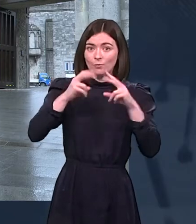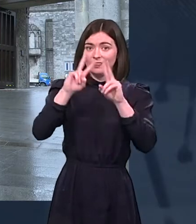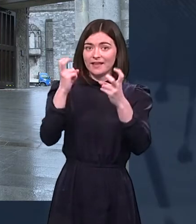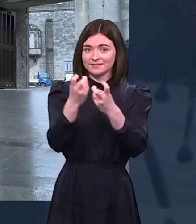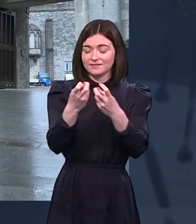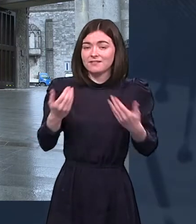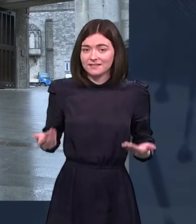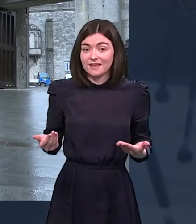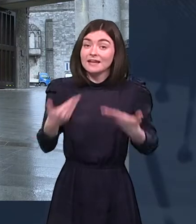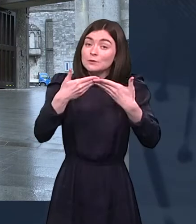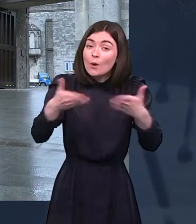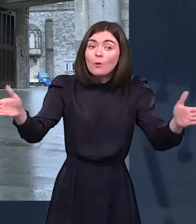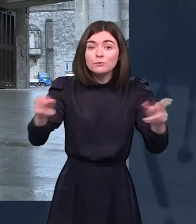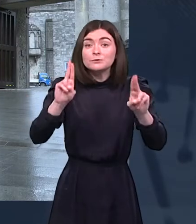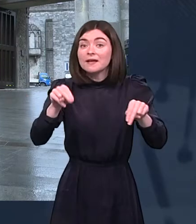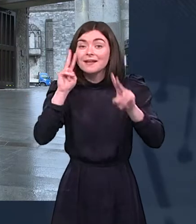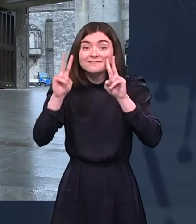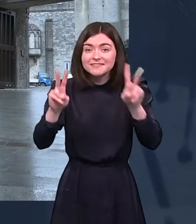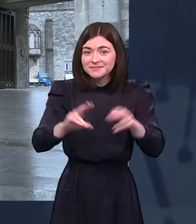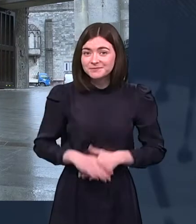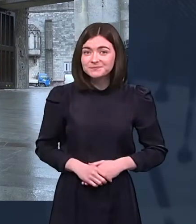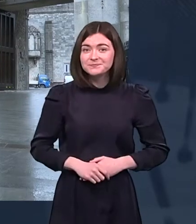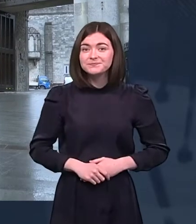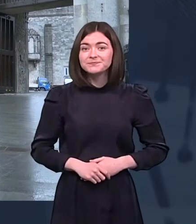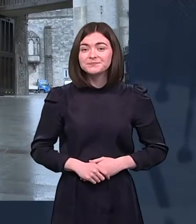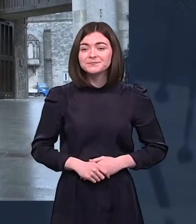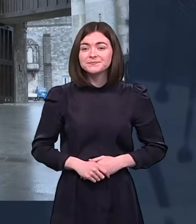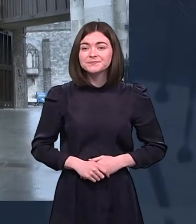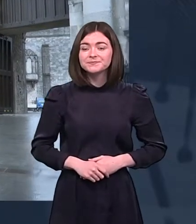day, and it's open to the public to visit.